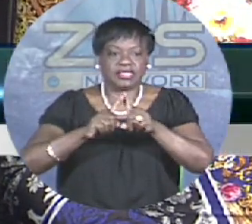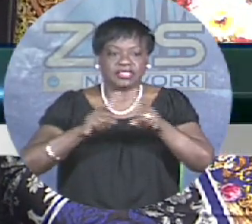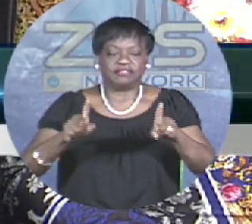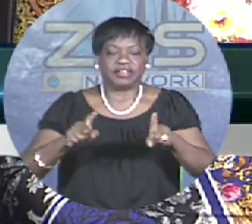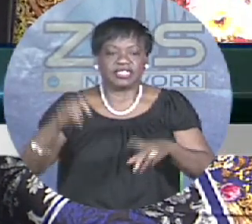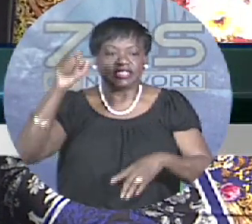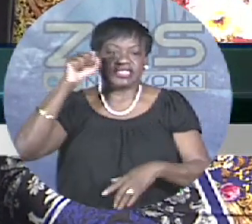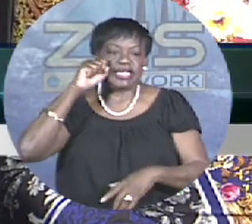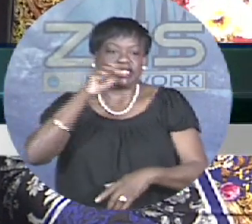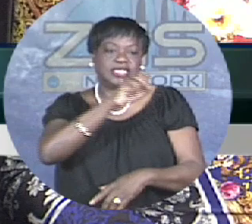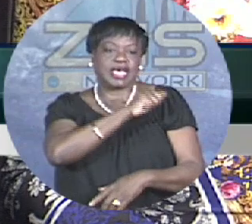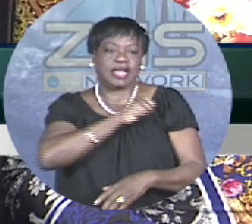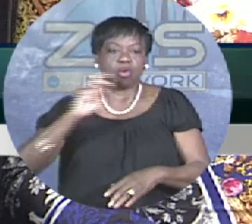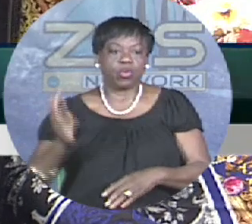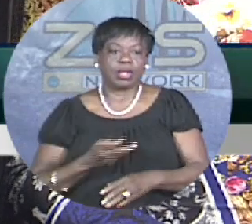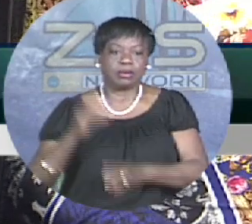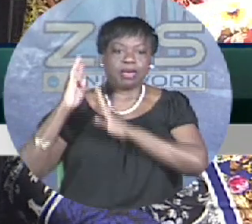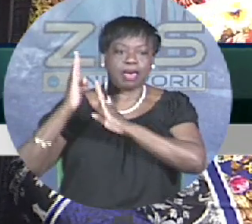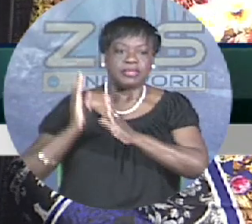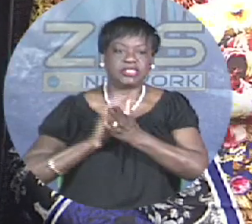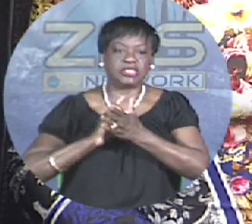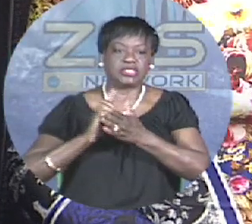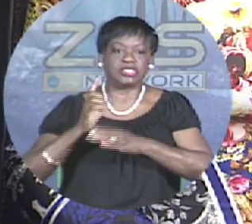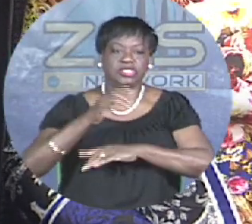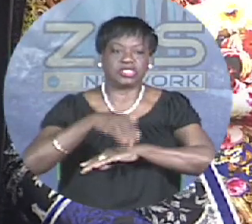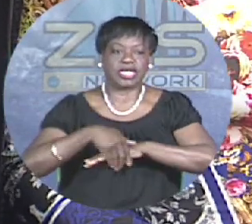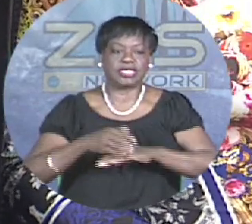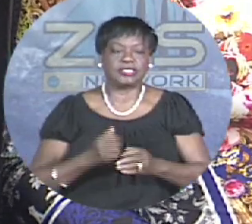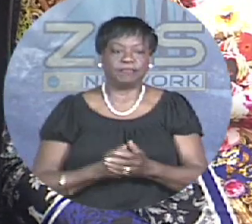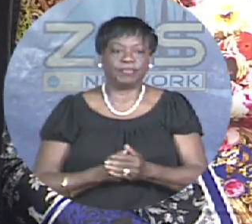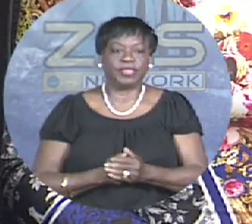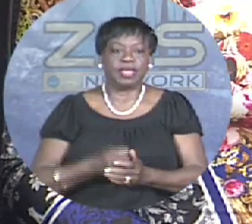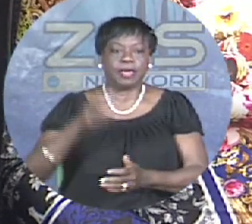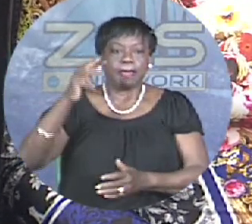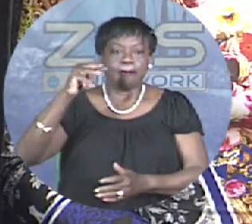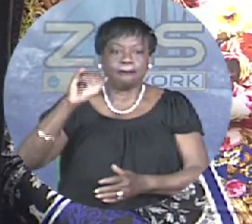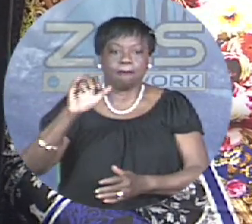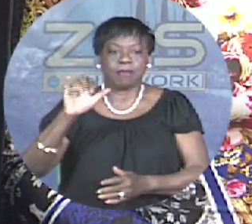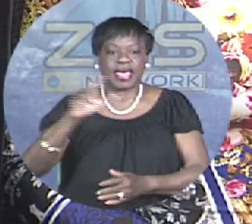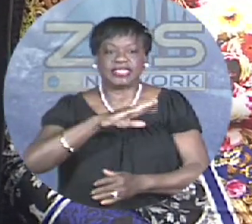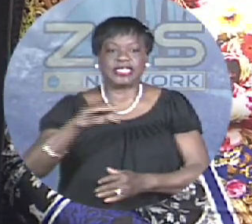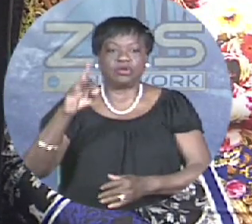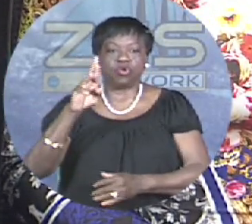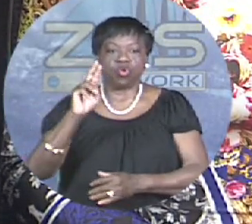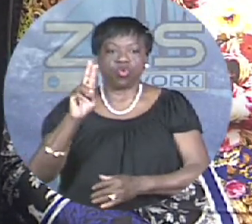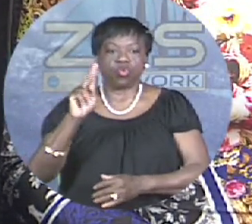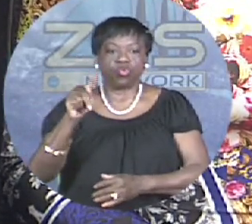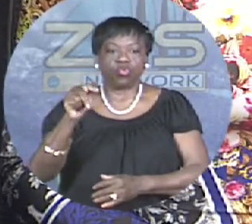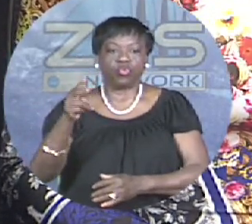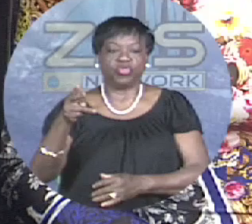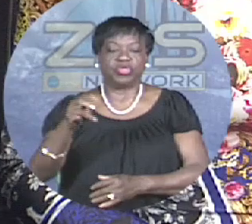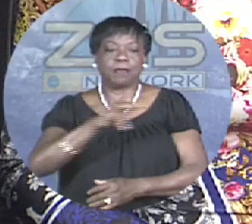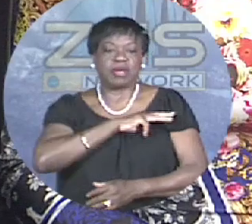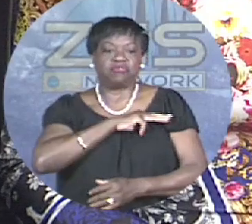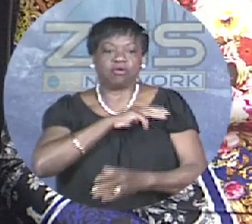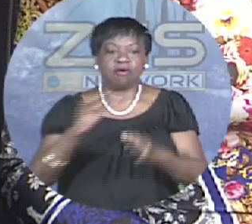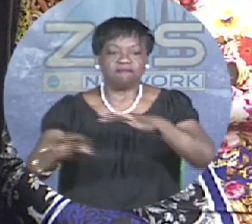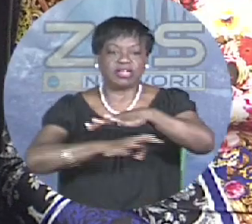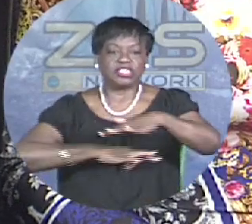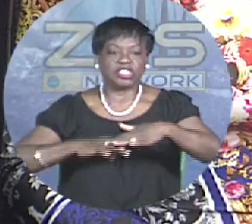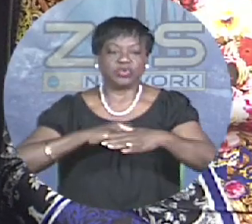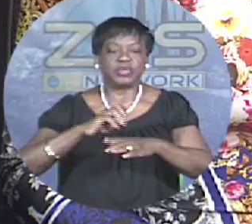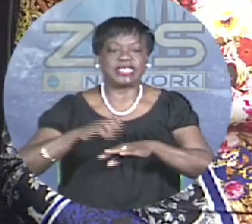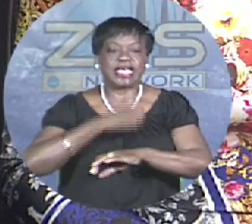and welcome to the Bahamas Tonight, the weekend edition. The Myles and Ruth Munroe Foundation was established to